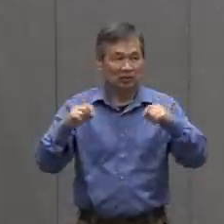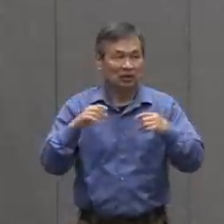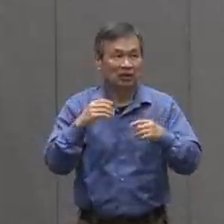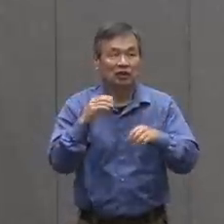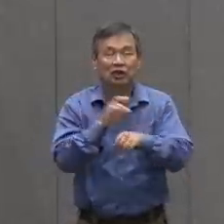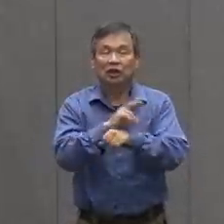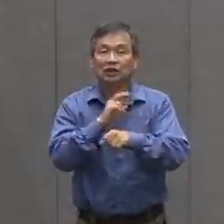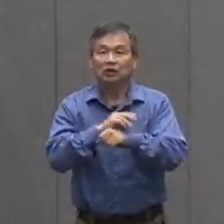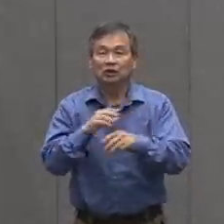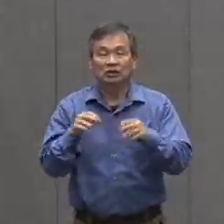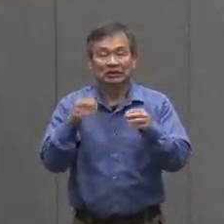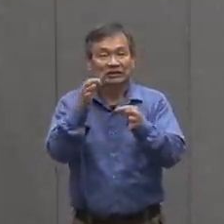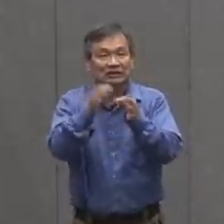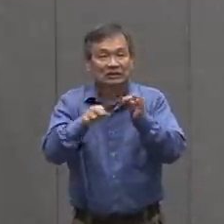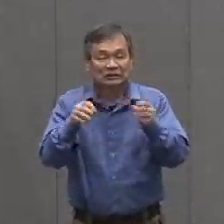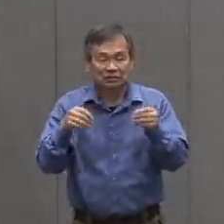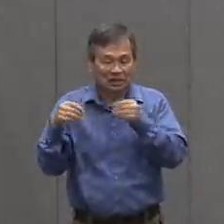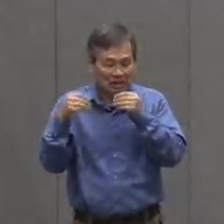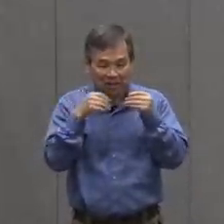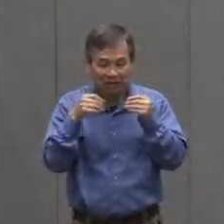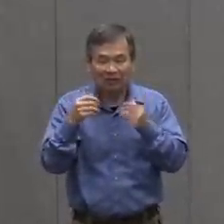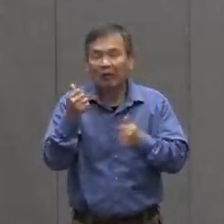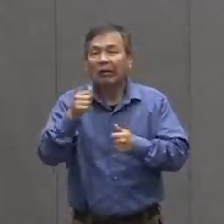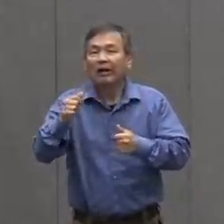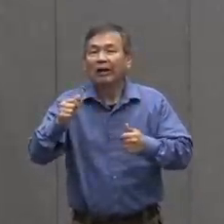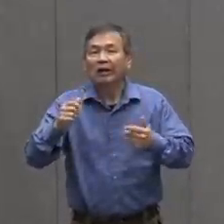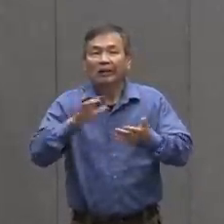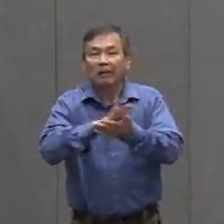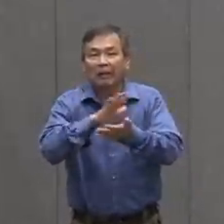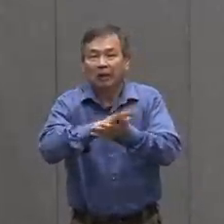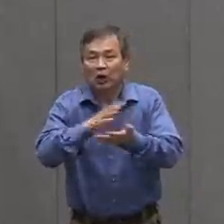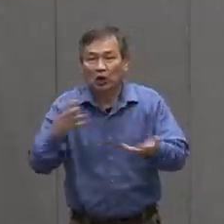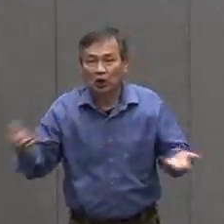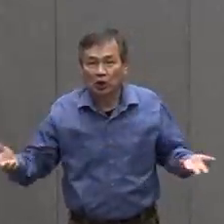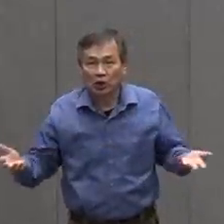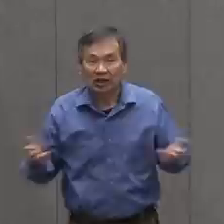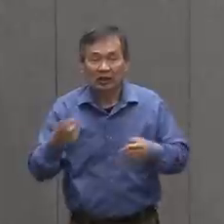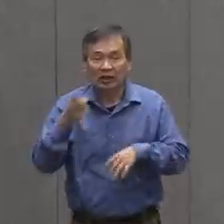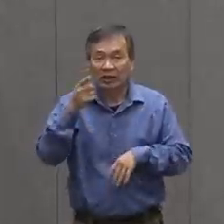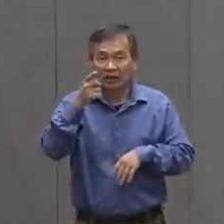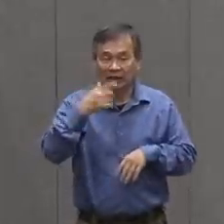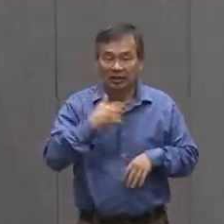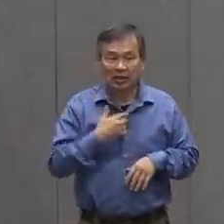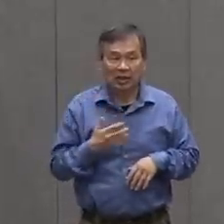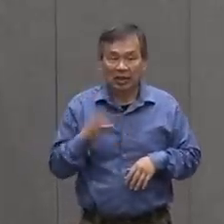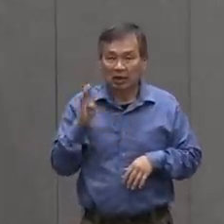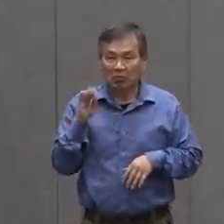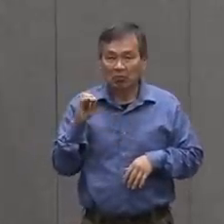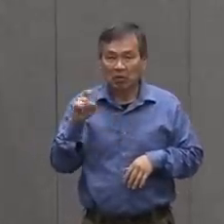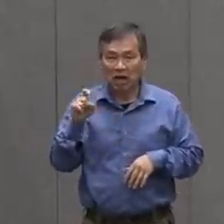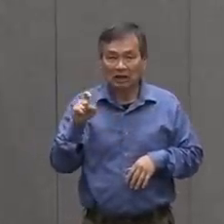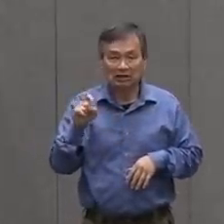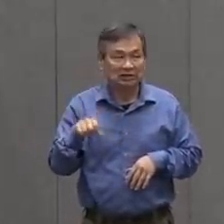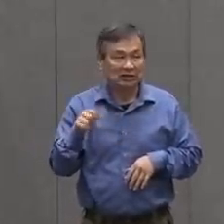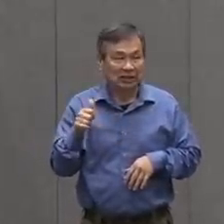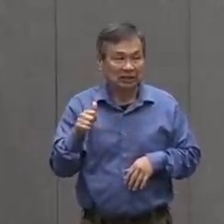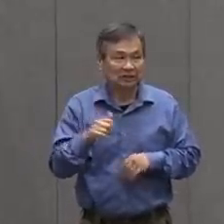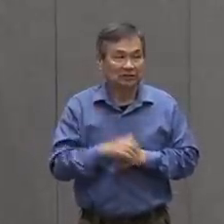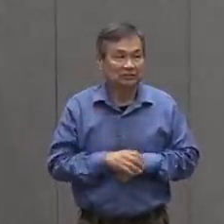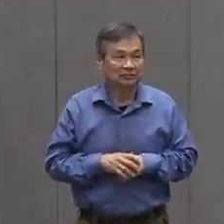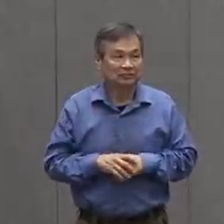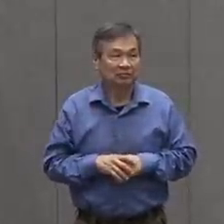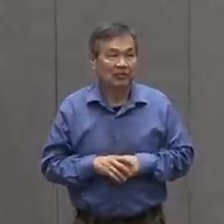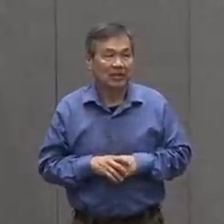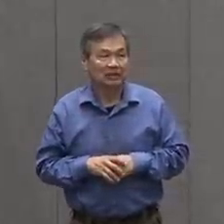envelope, but you can use any piece of paper. And I have 10 boxes on here. Then I got